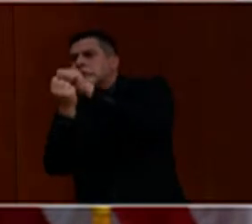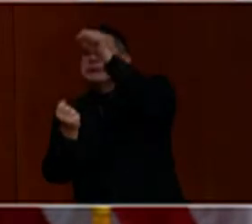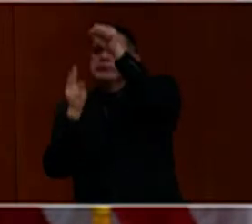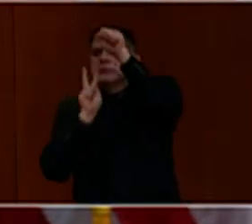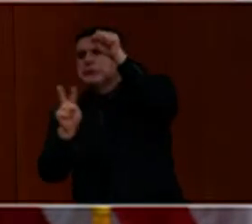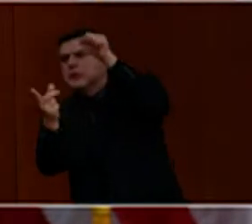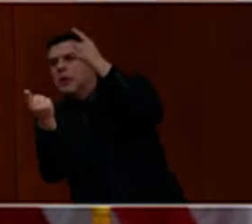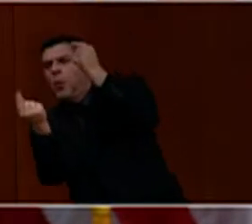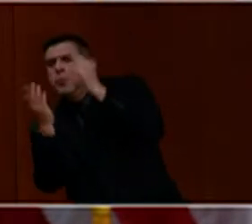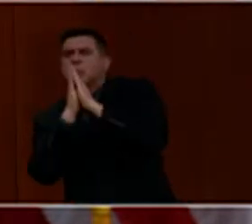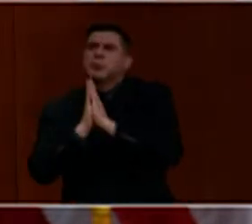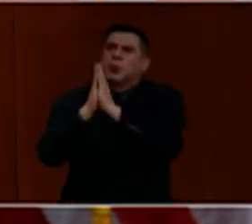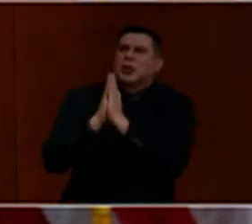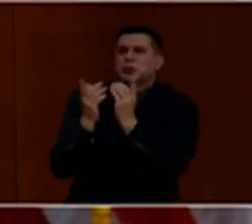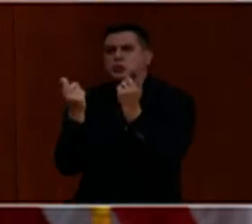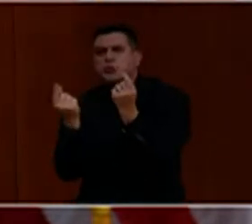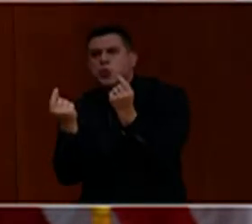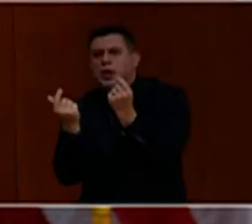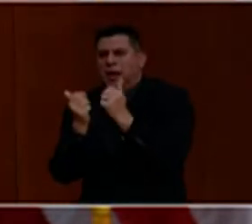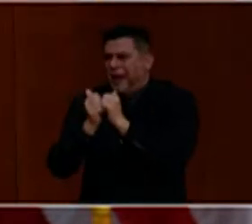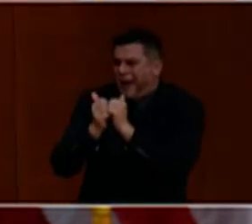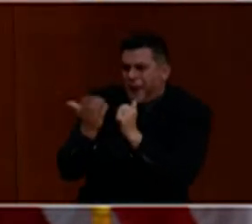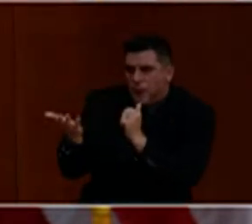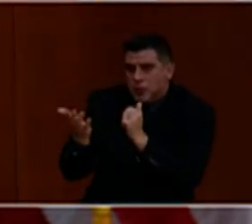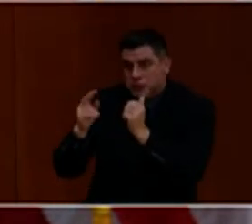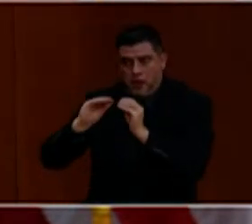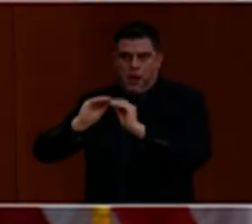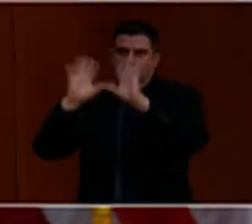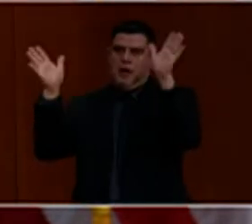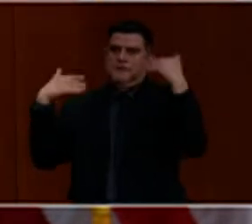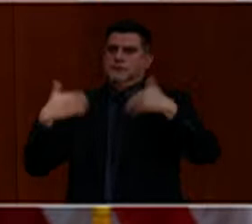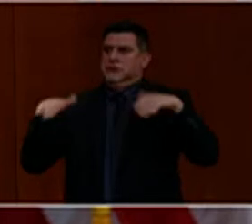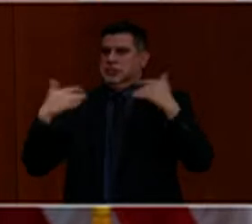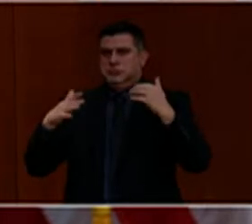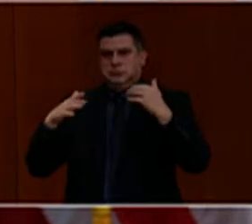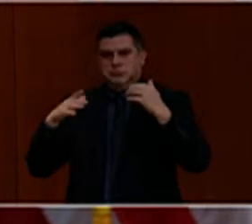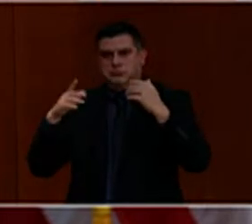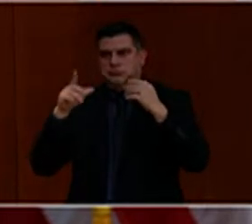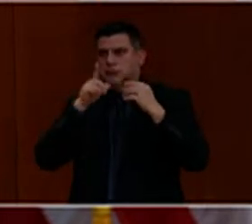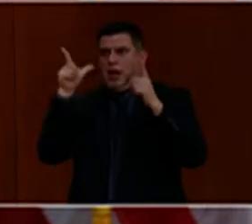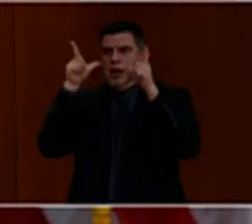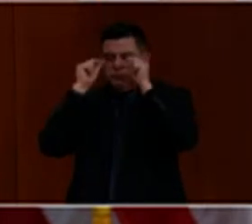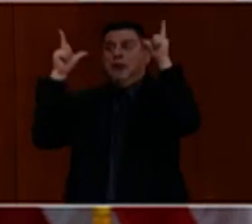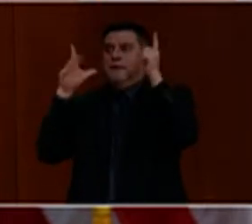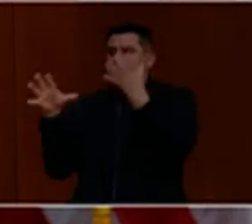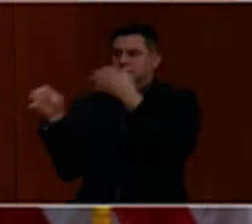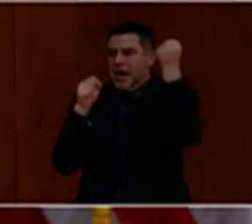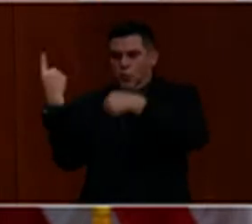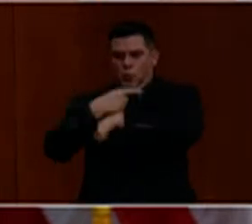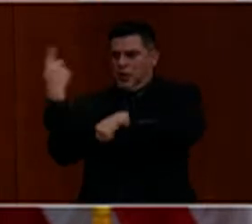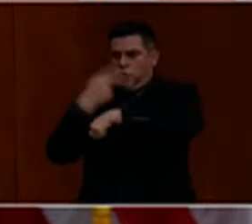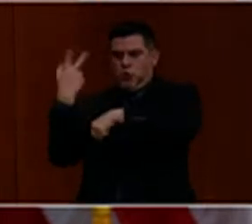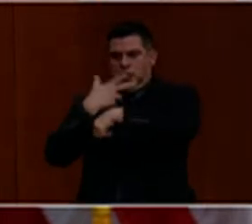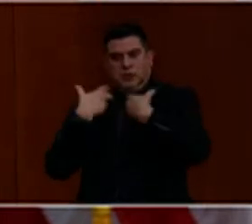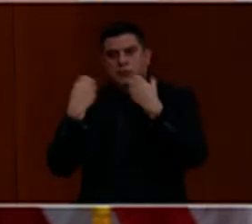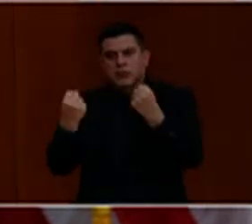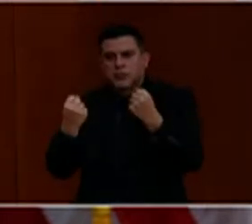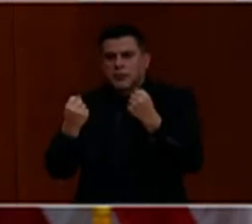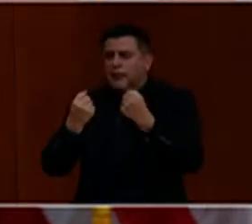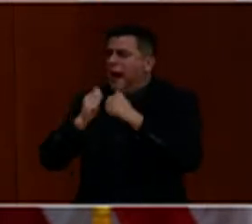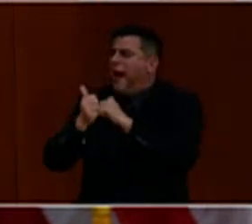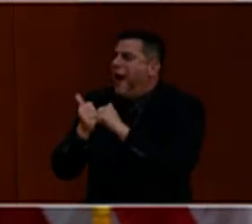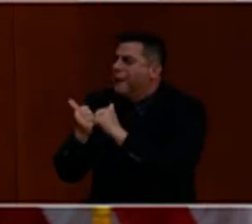know the resolution, I mean, it happened pretty quickly, but it was still, what, a couple days probably before it did? So what was that like? Yeah,